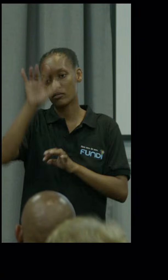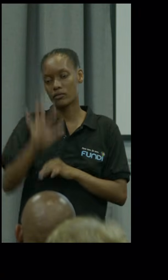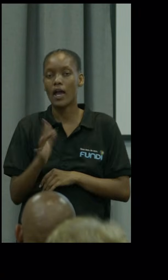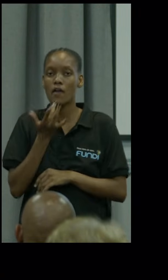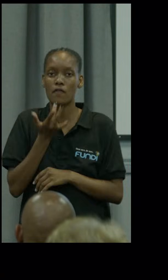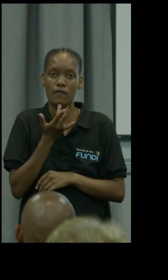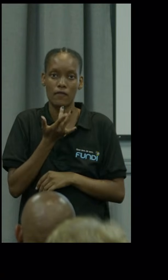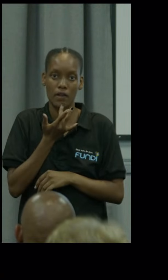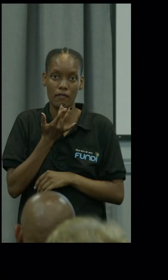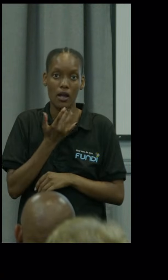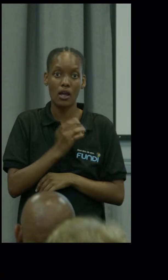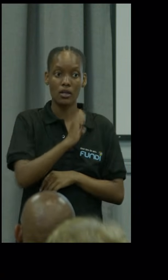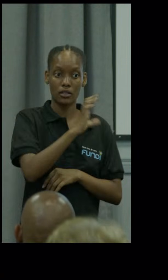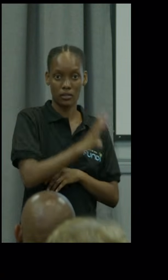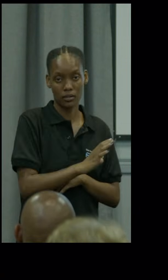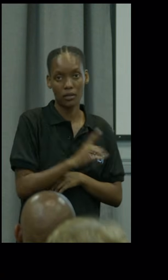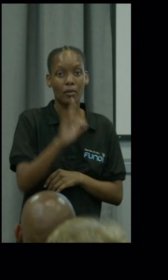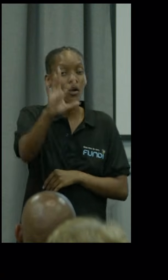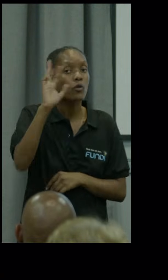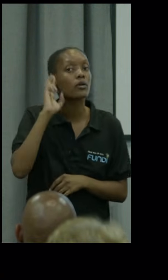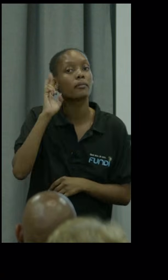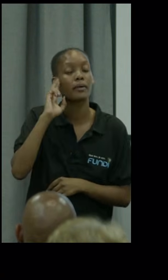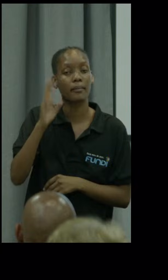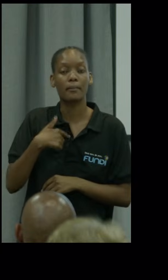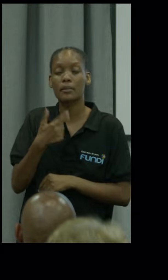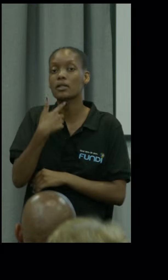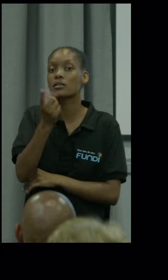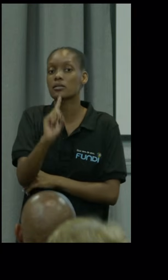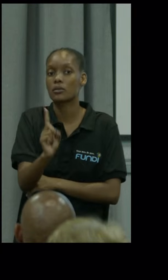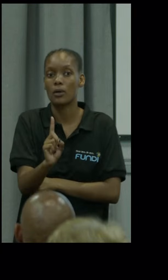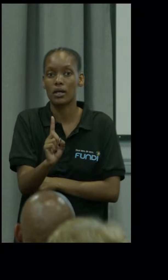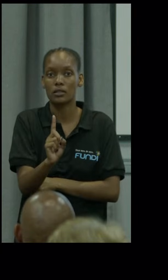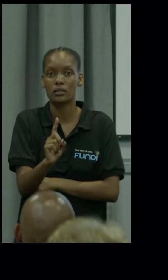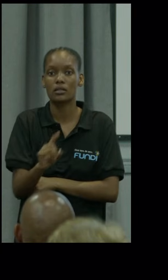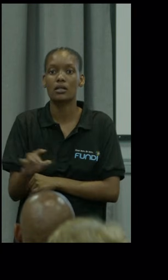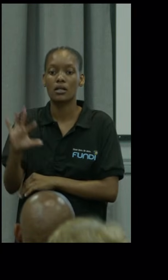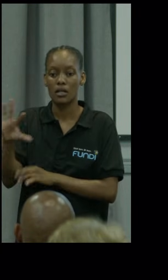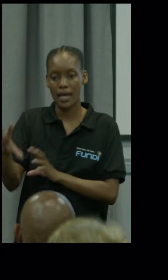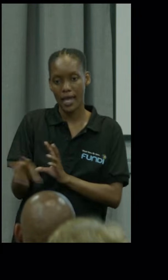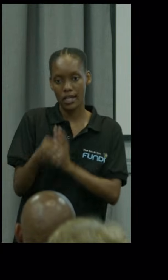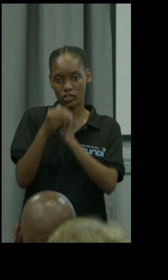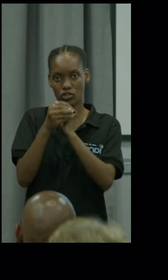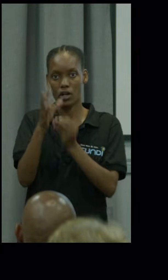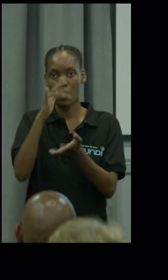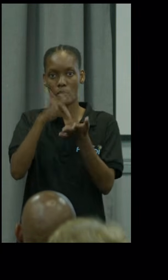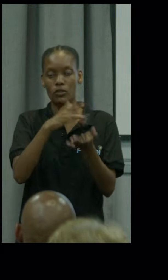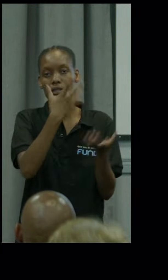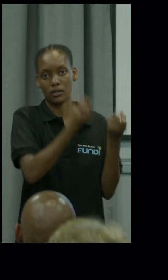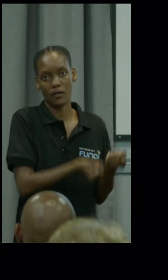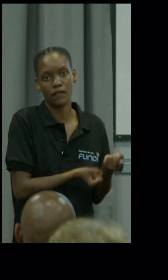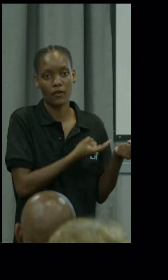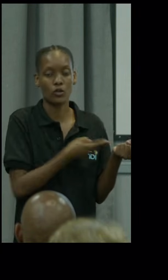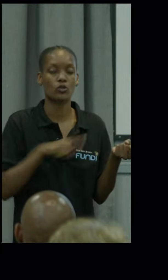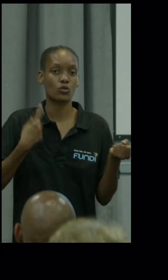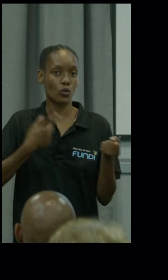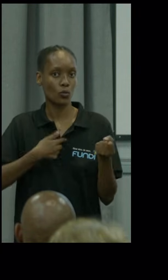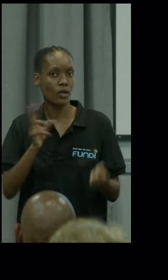Cape, but remember what I said, that they've included additional posts here. So let's be careful